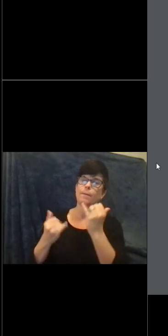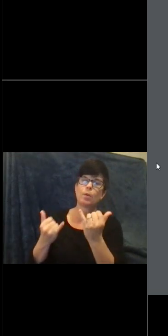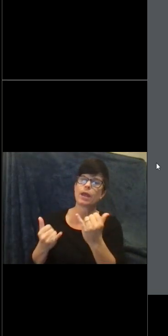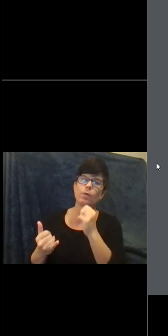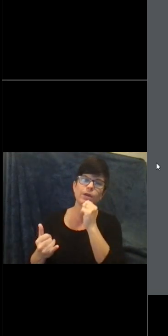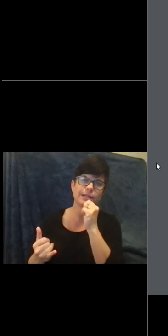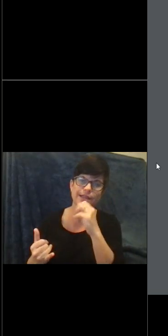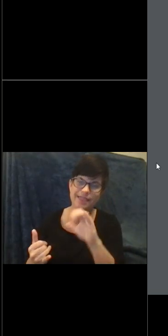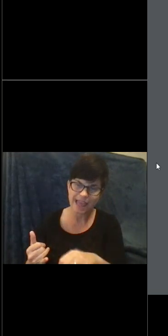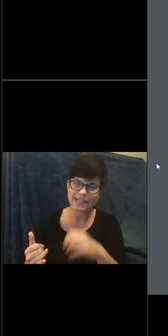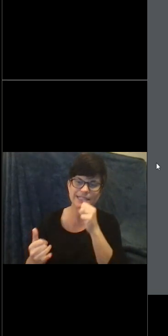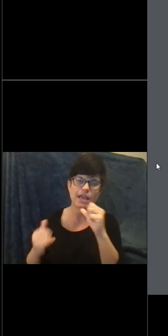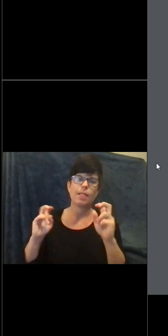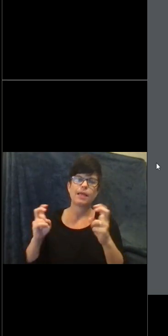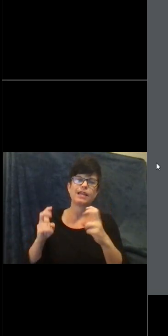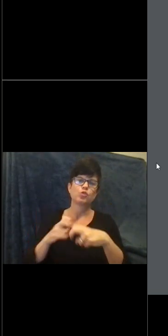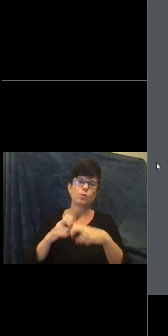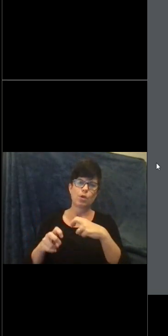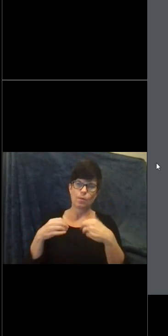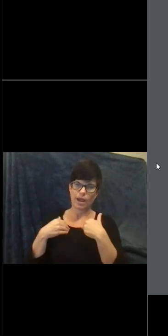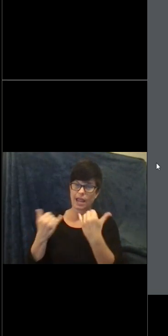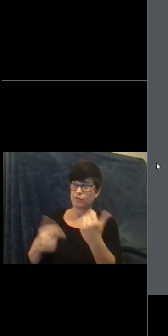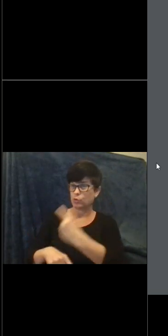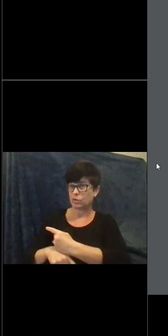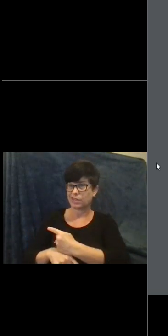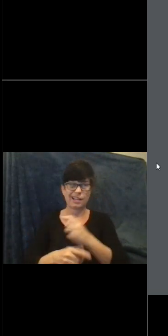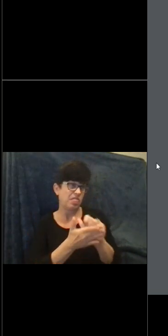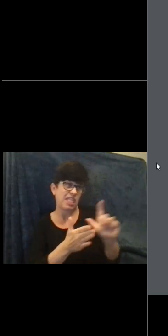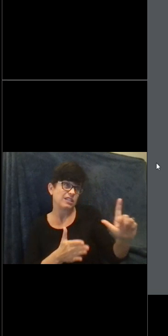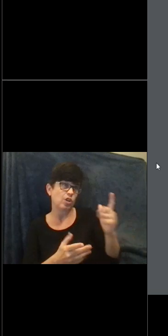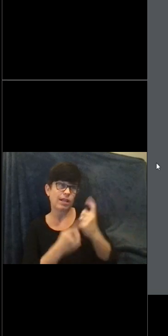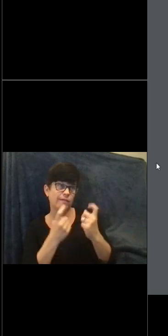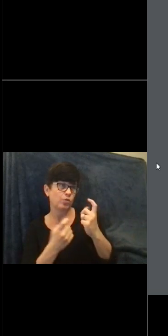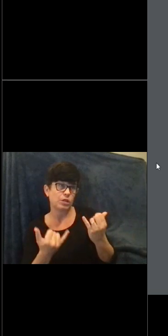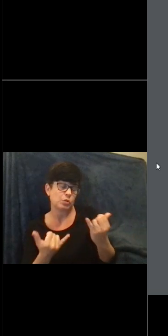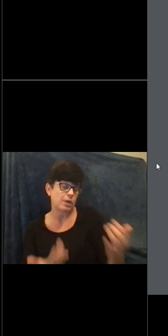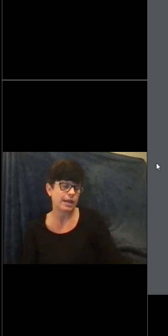today. Thank you. That's all I have for questions right now.